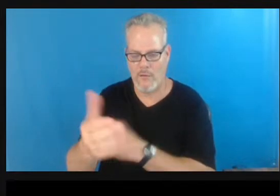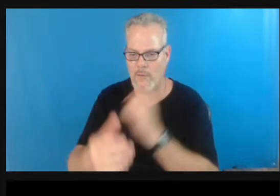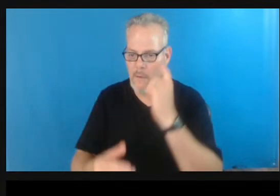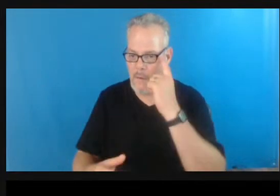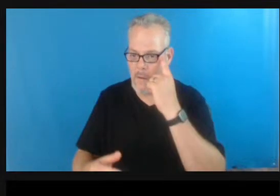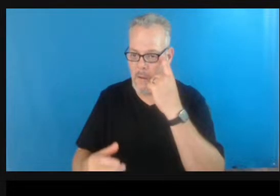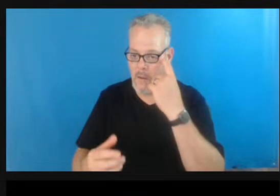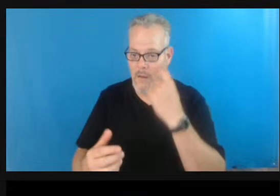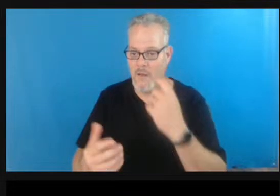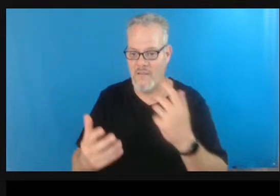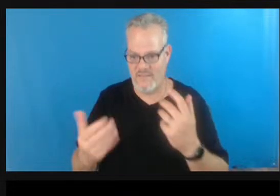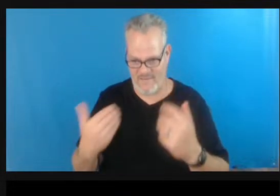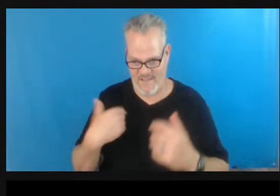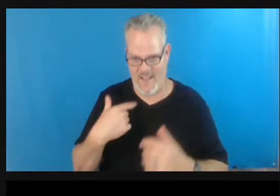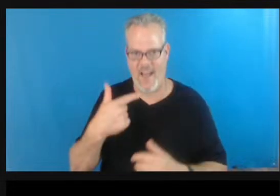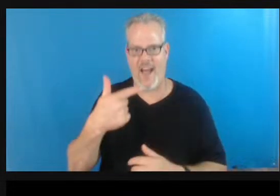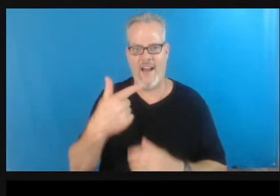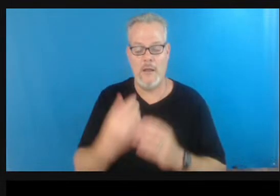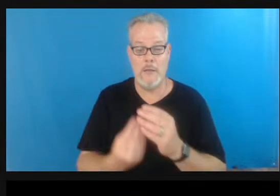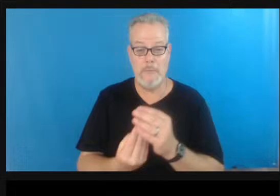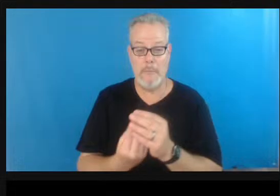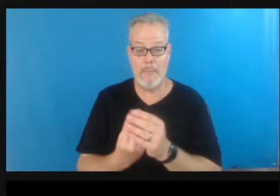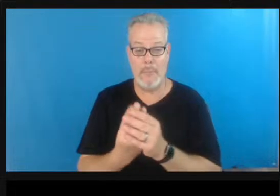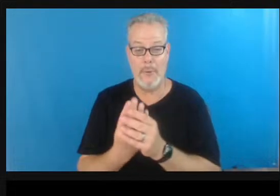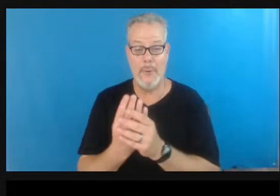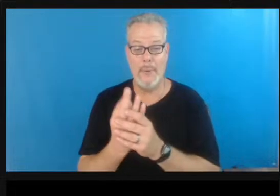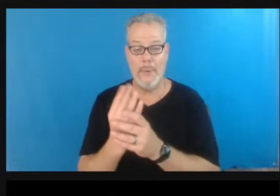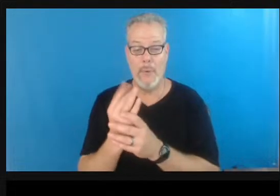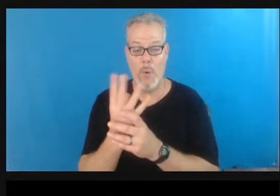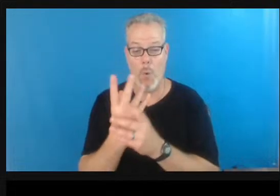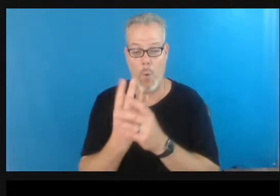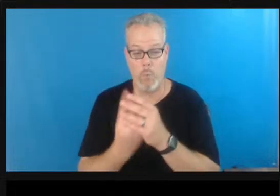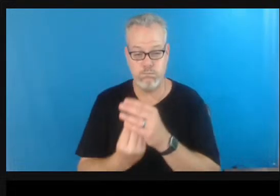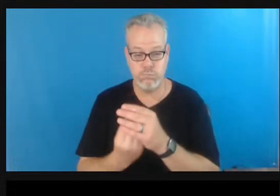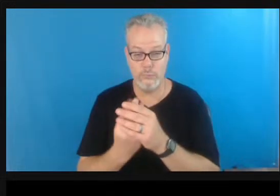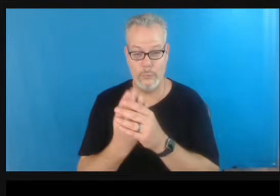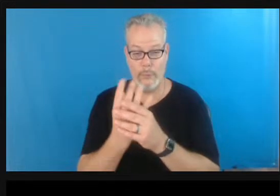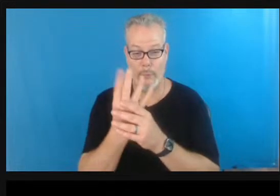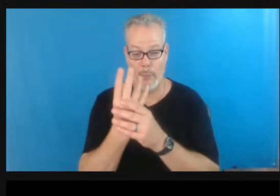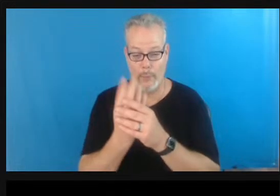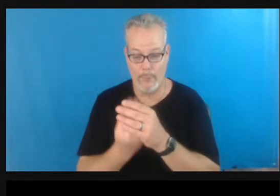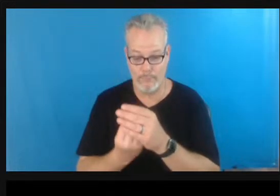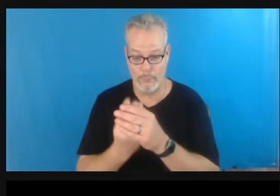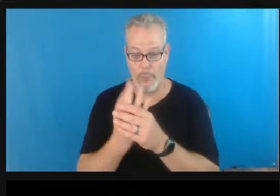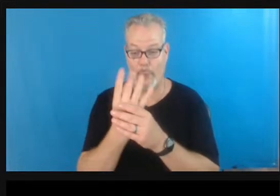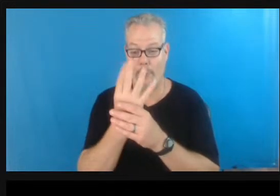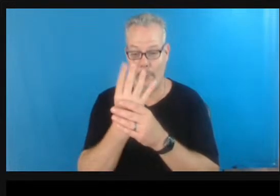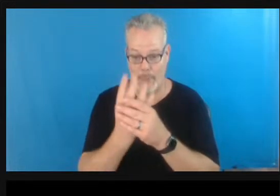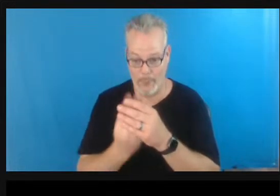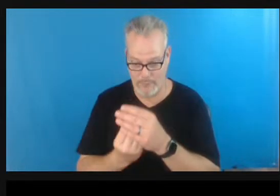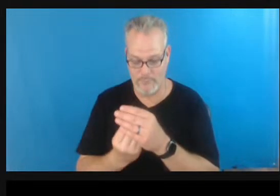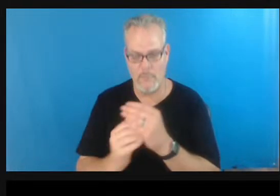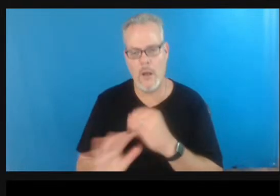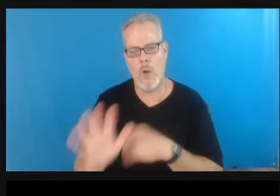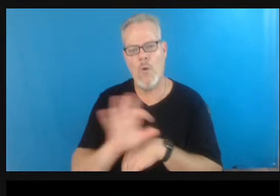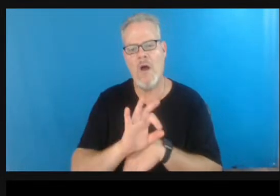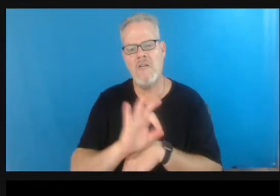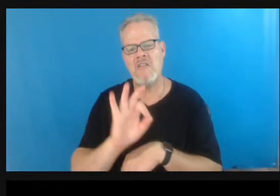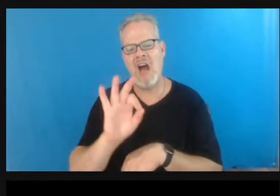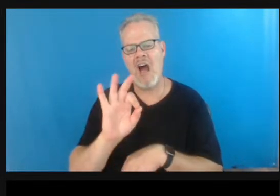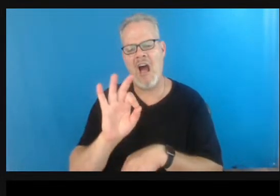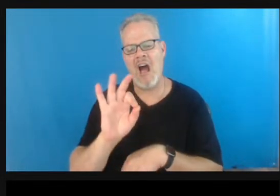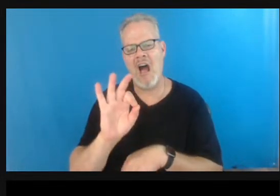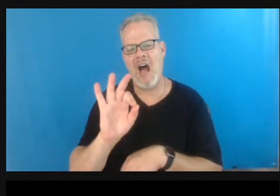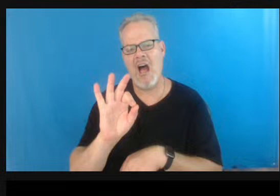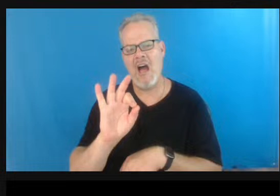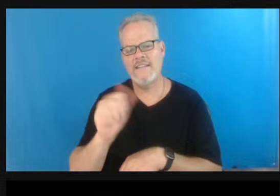There were gas piston events, and though it's not stated here, if you look at the cameras, you can see that around 9:10 in the morning or so is when the first